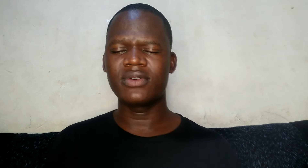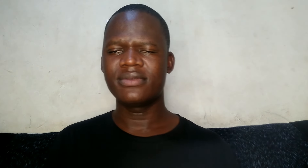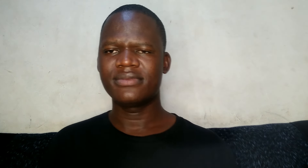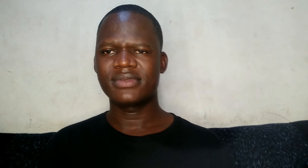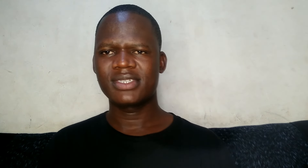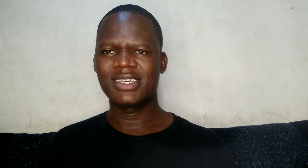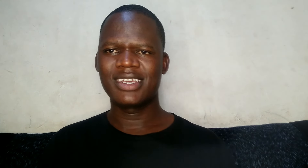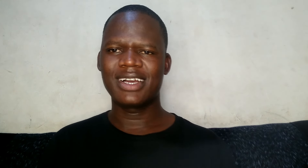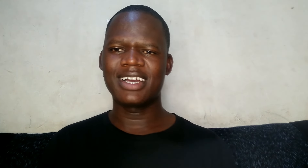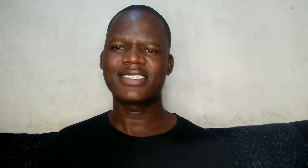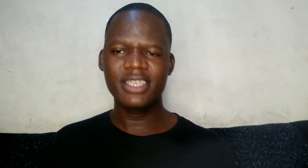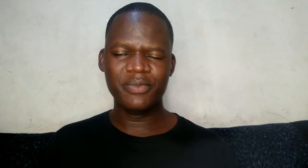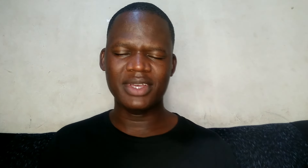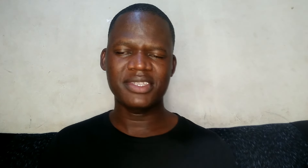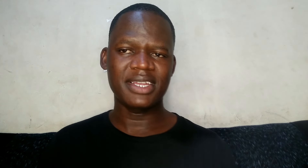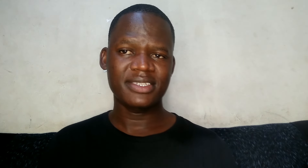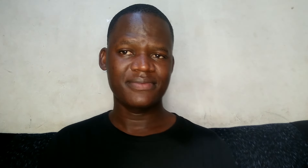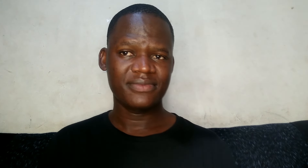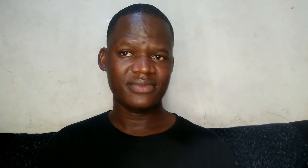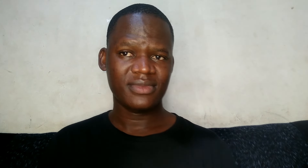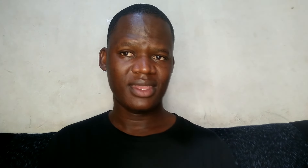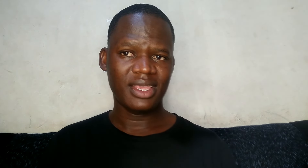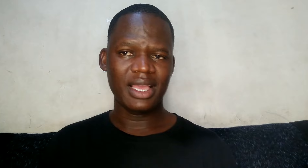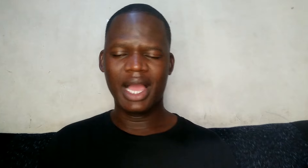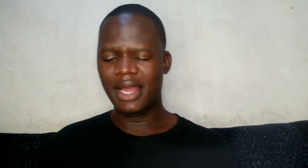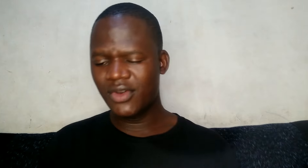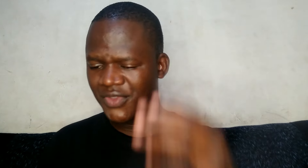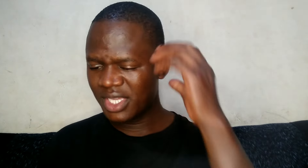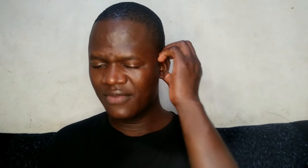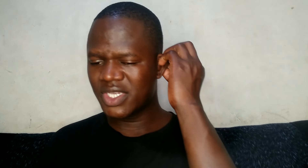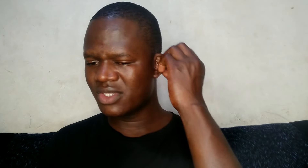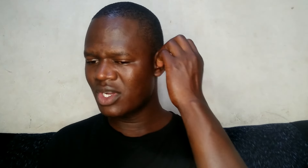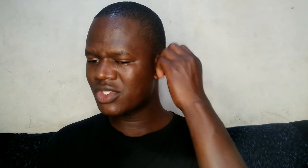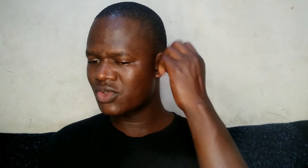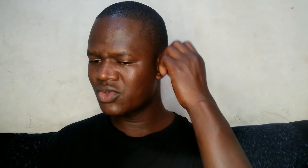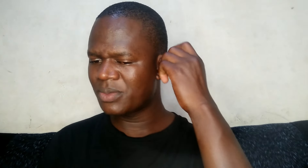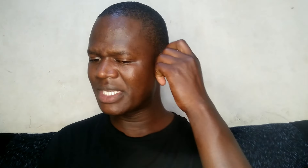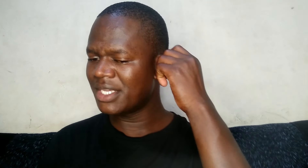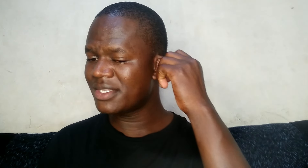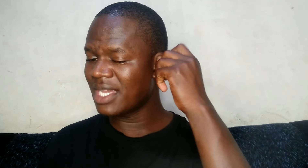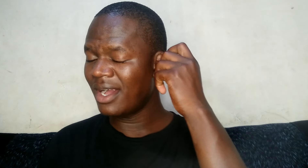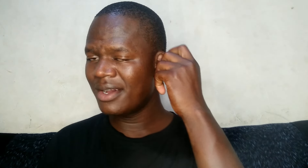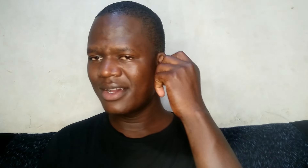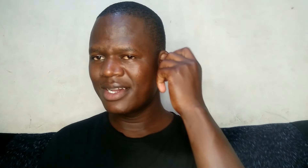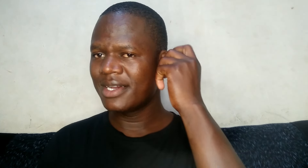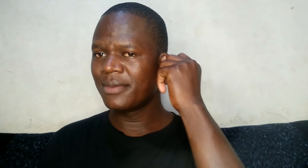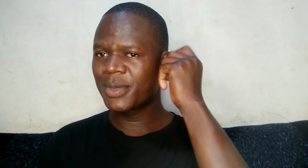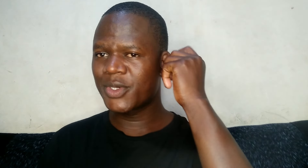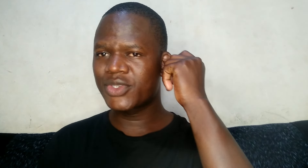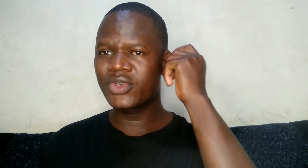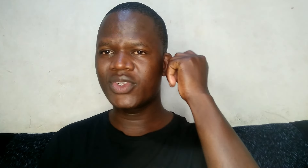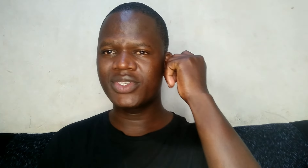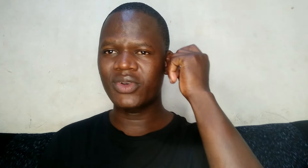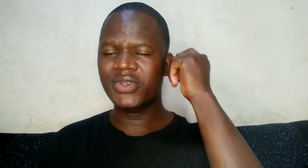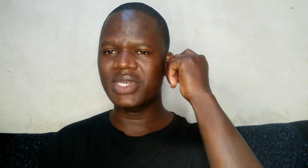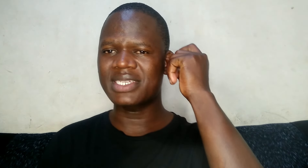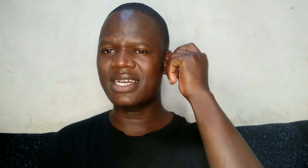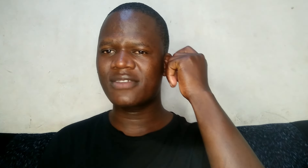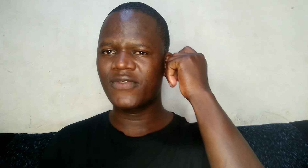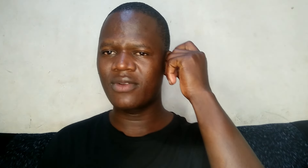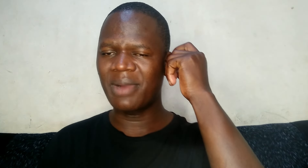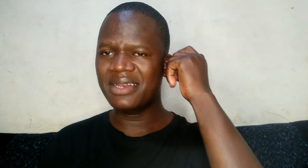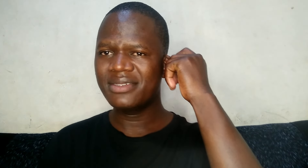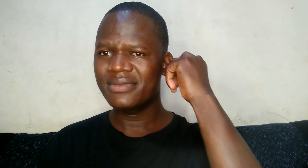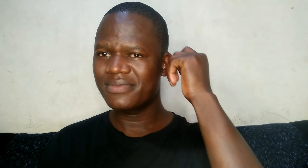tribe will follow. As simple as that. I don't think if it is going to be easier, because Ruto is also